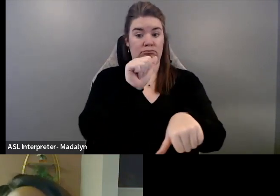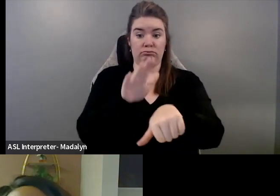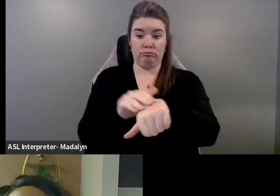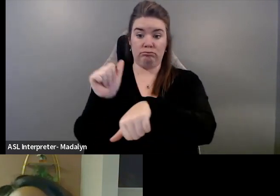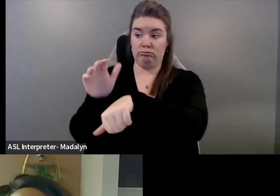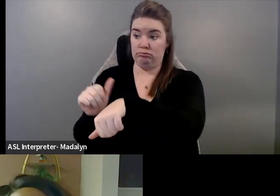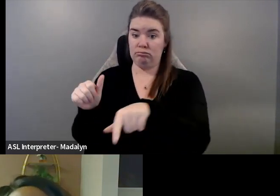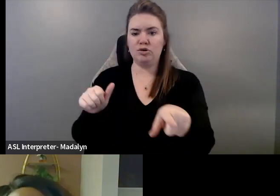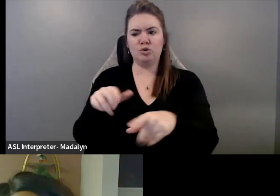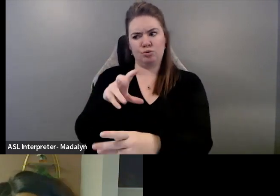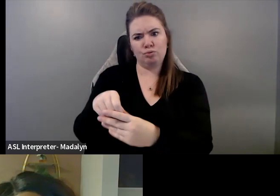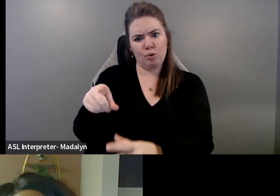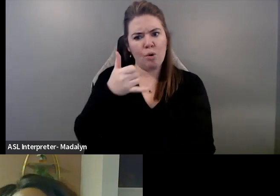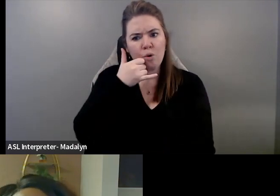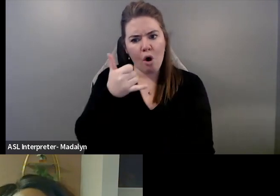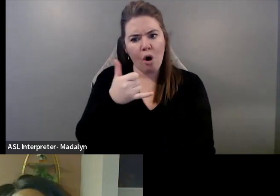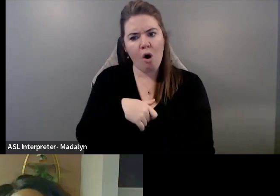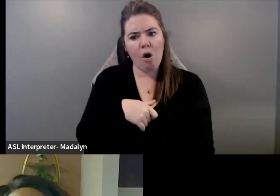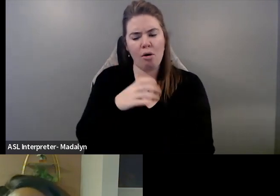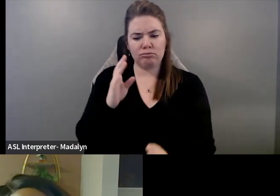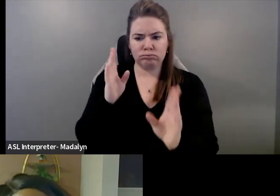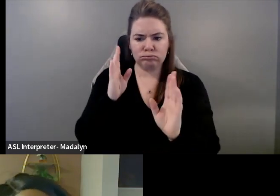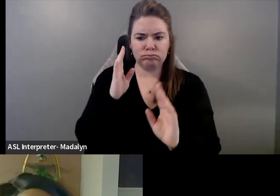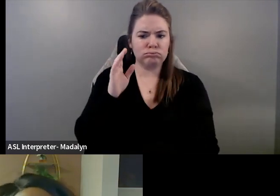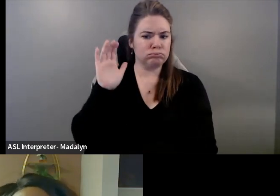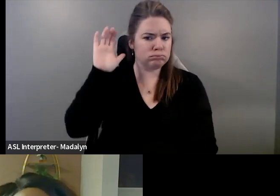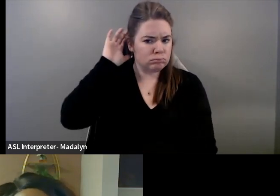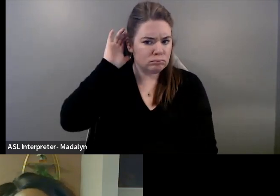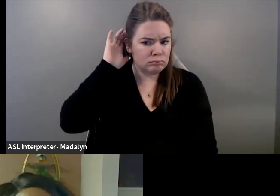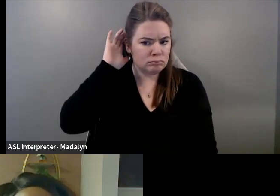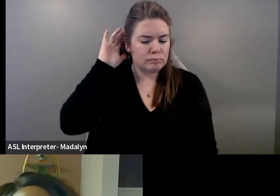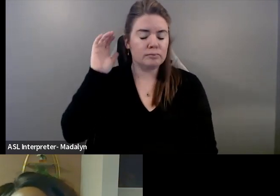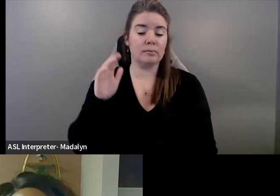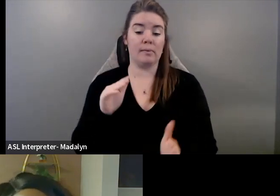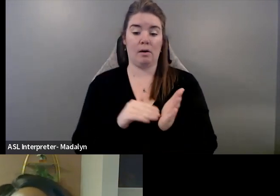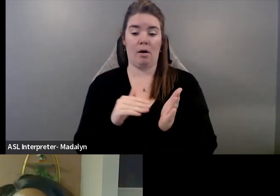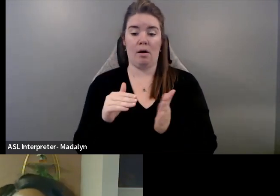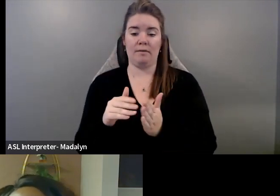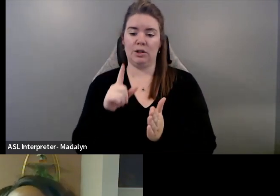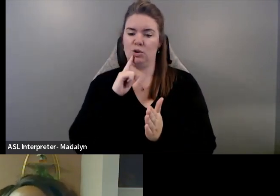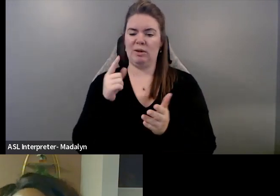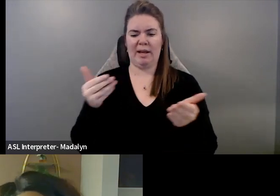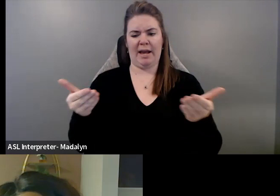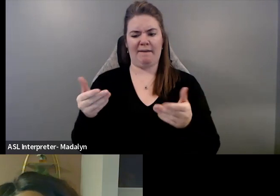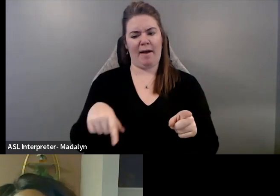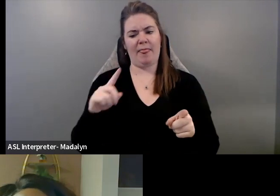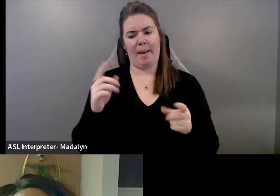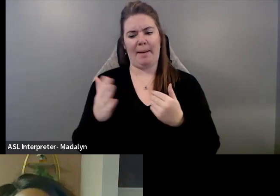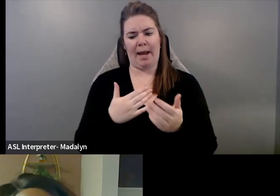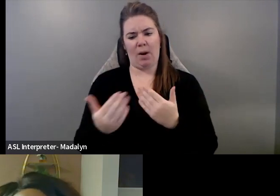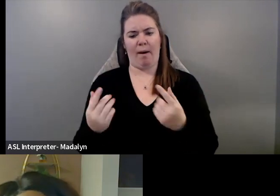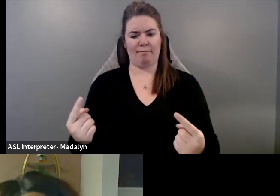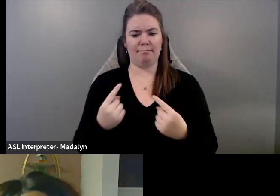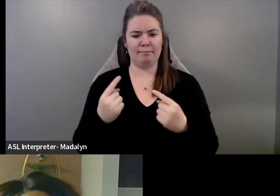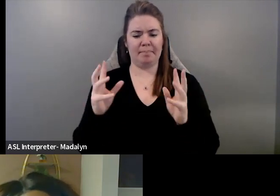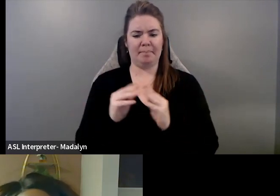be on those calls, be a listener, be a listening ear. And oftentimes just invite them anyway to those meetings. Don't